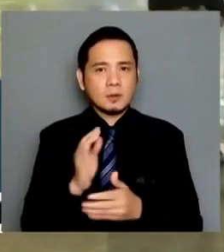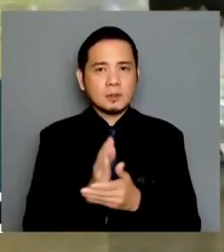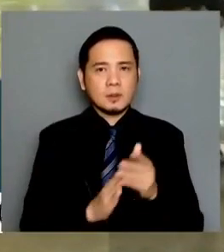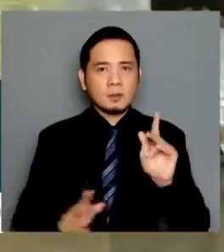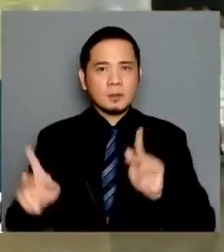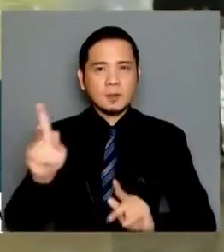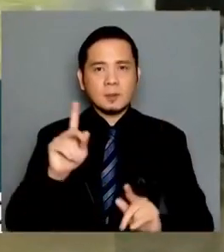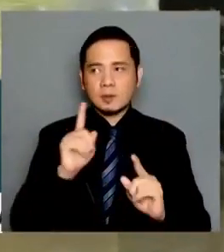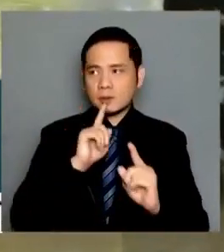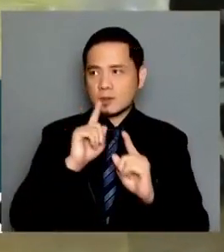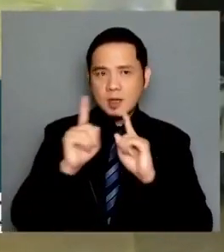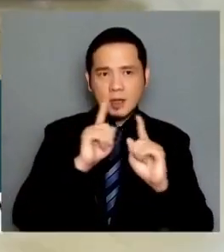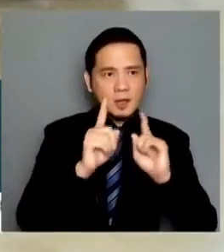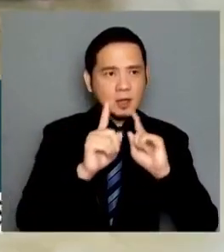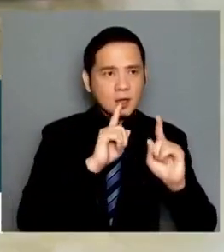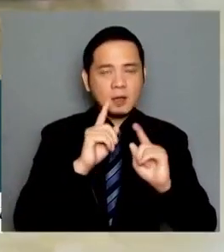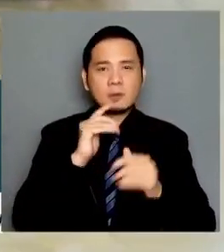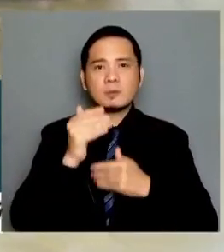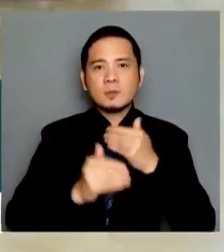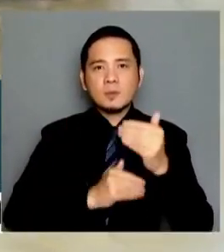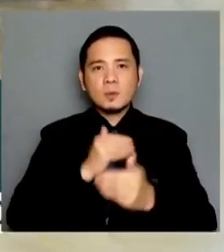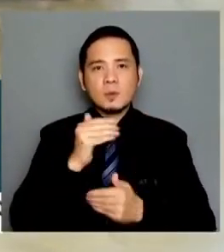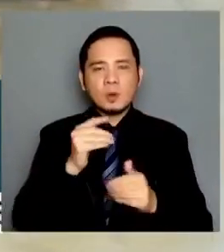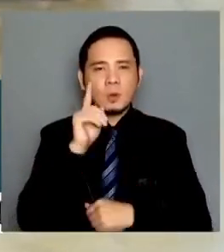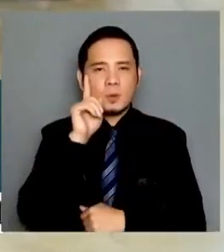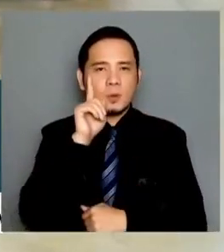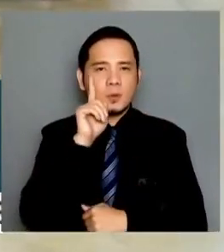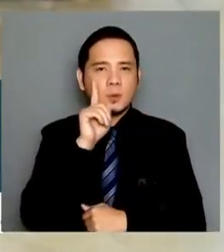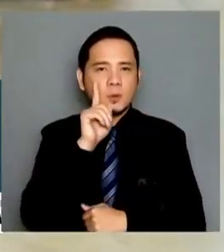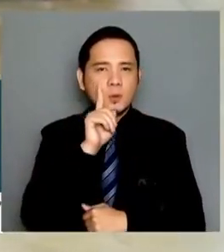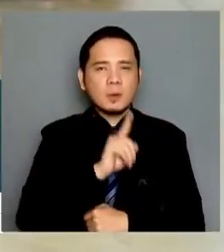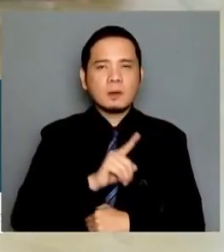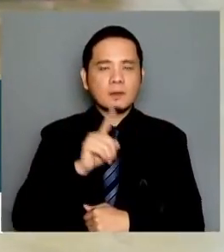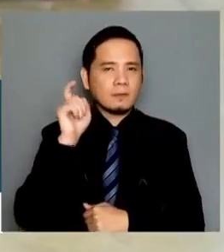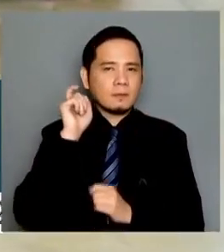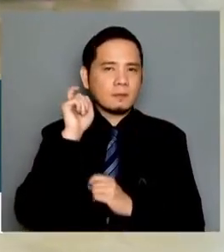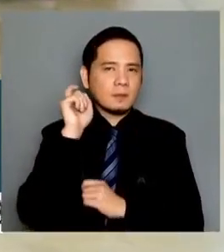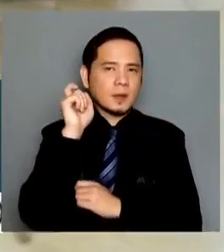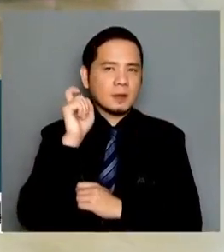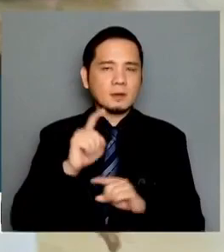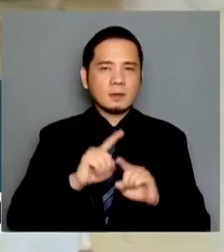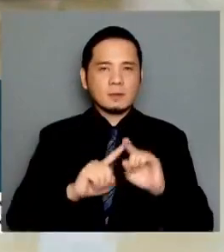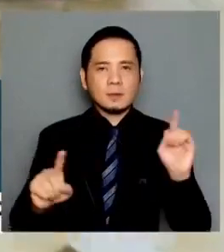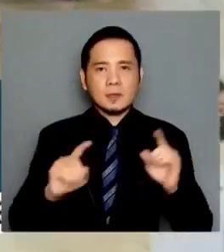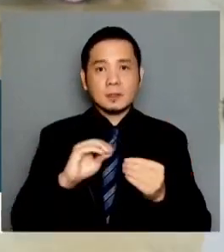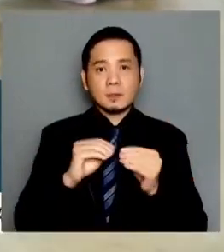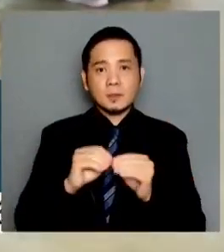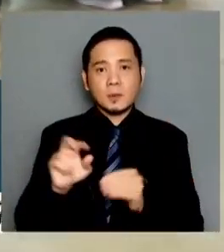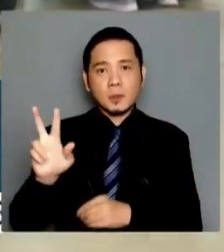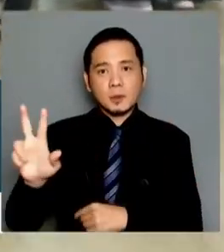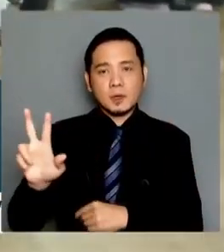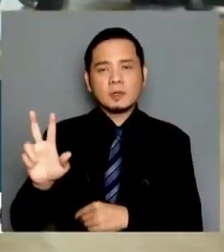to, processing was relatively smooth. But in Terminal 3, some passengers had to sit